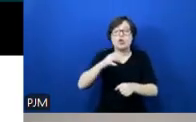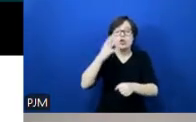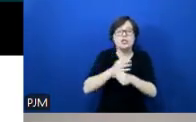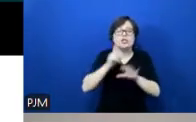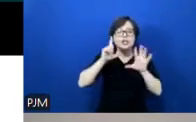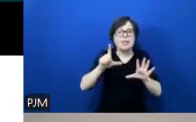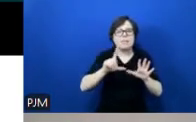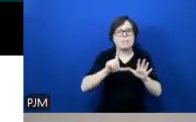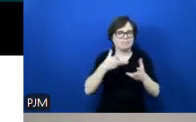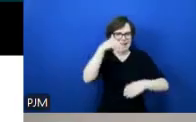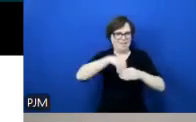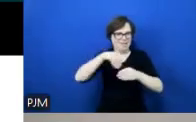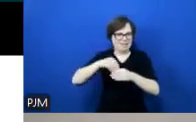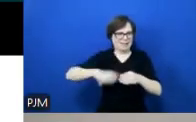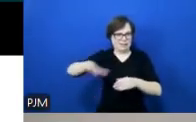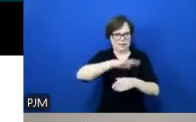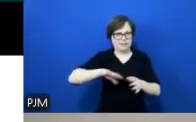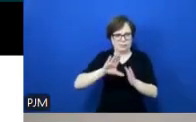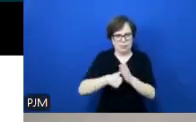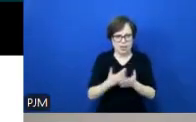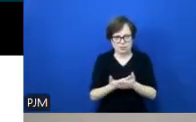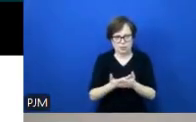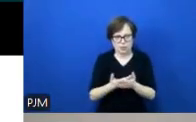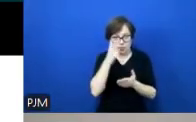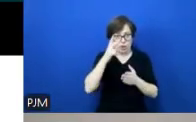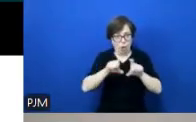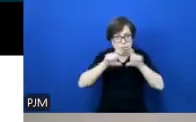We had 147 facilities